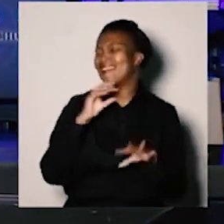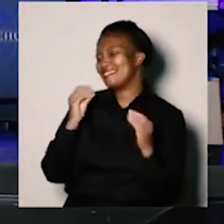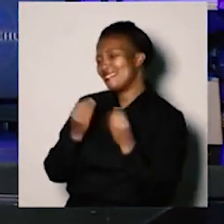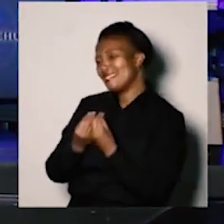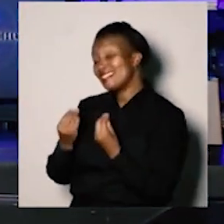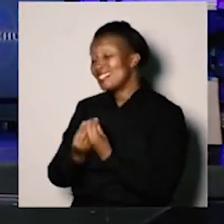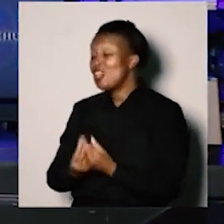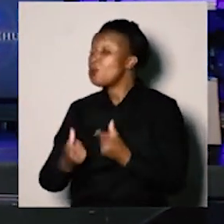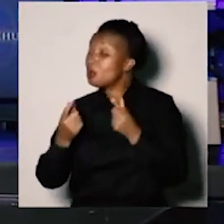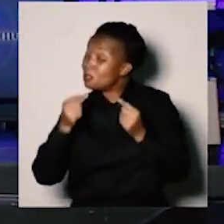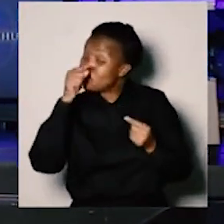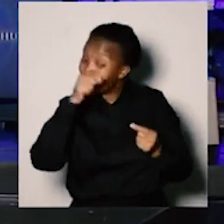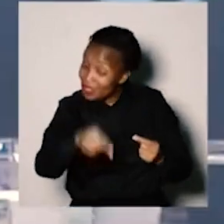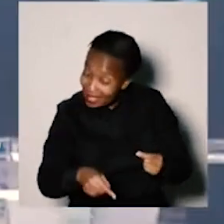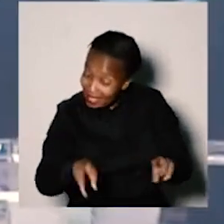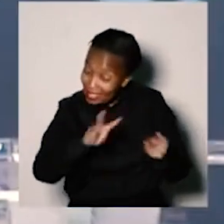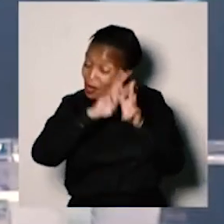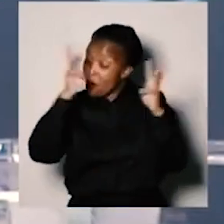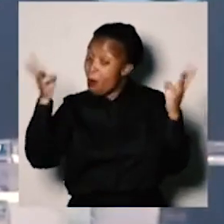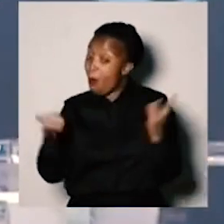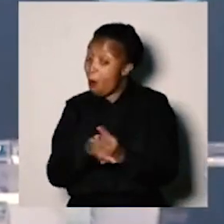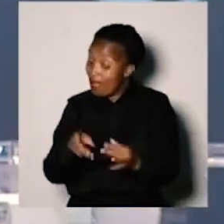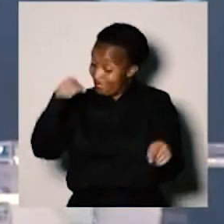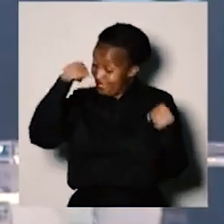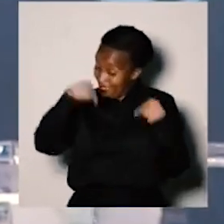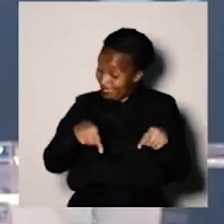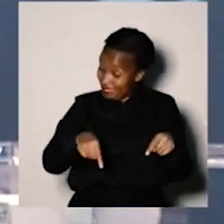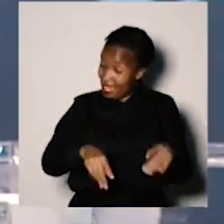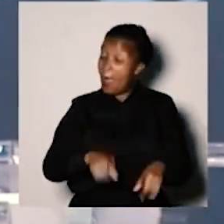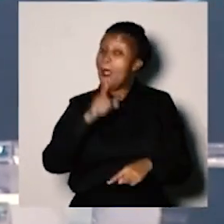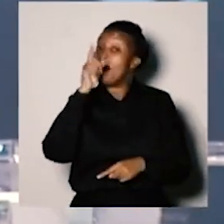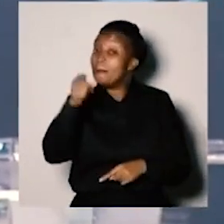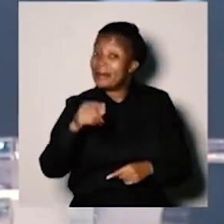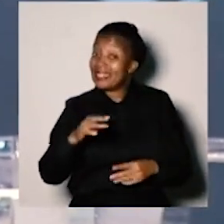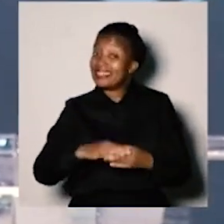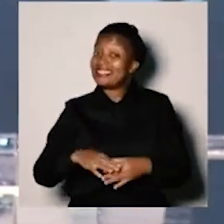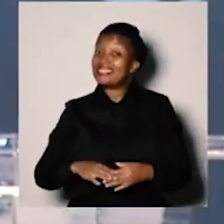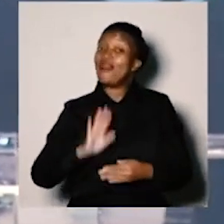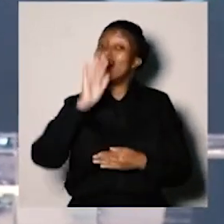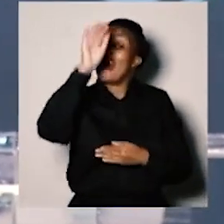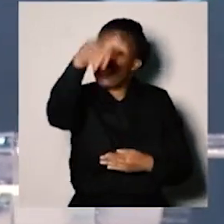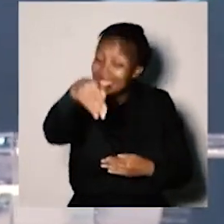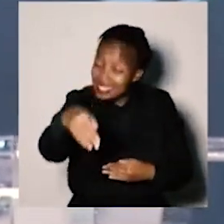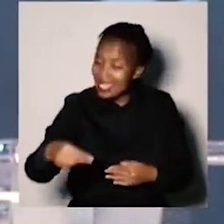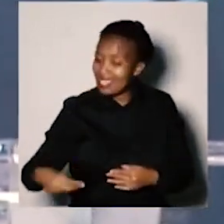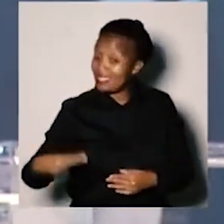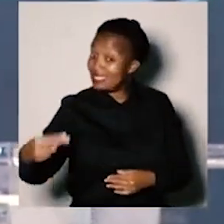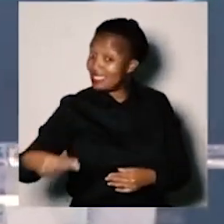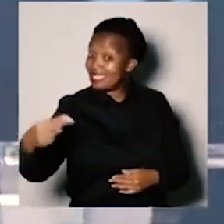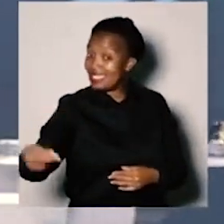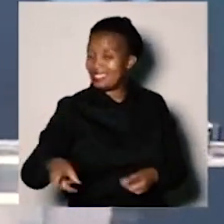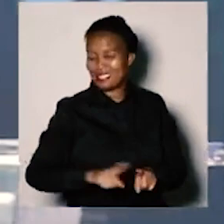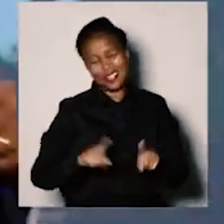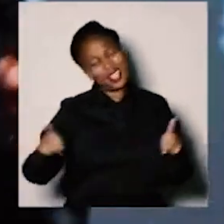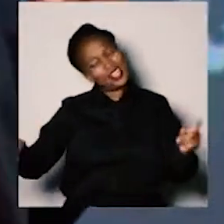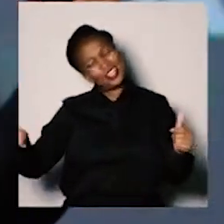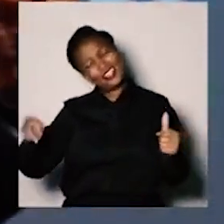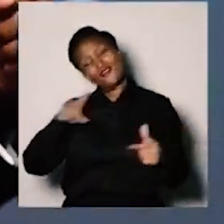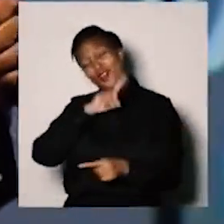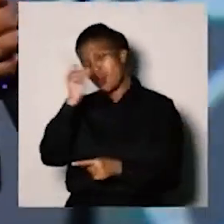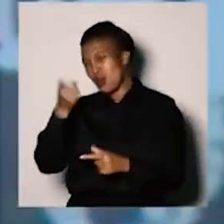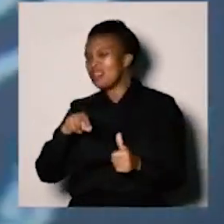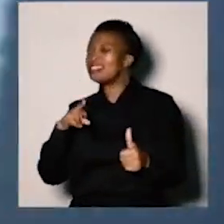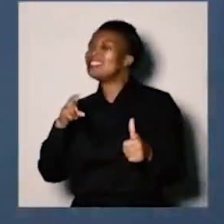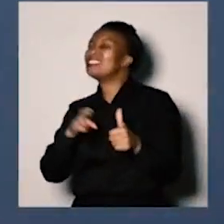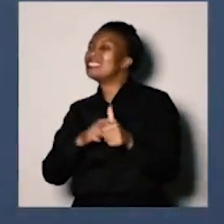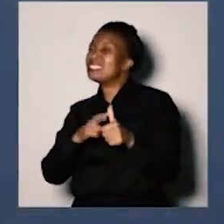this side of the world. Mara, on the other side of the world, there's a different question that gets asked. On the other side